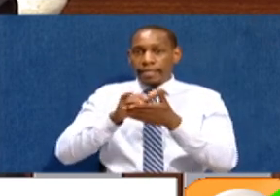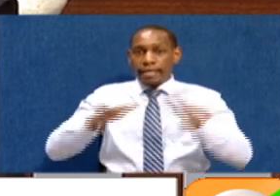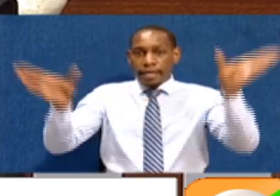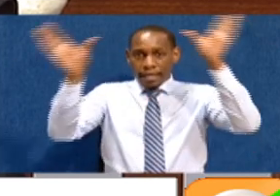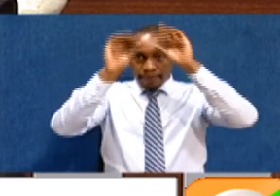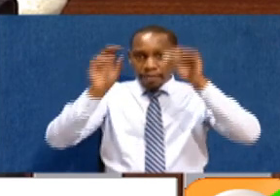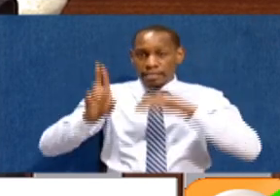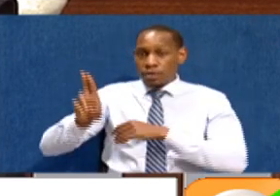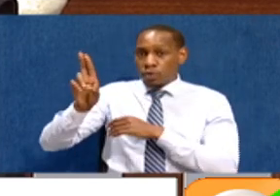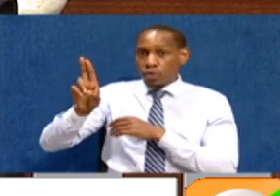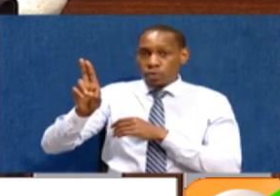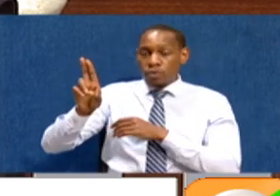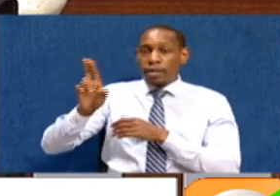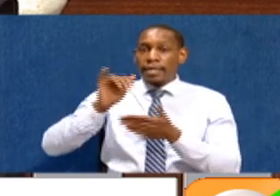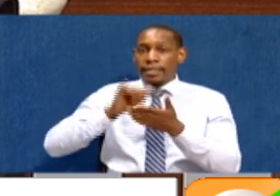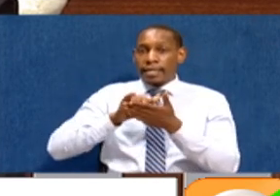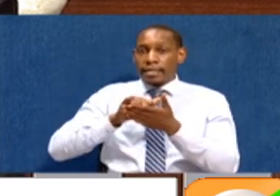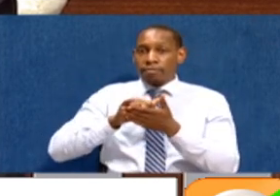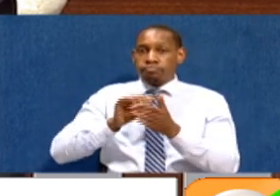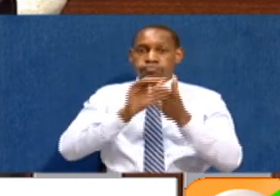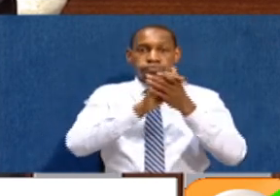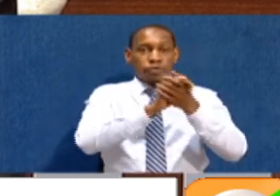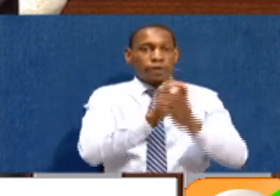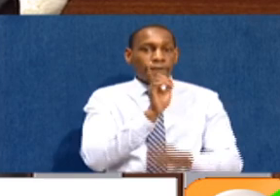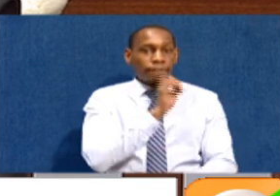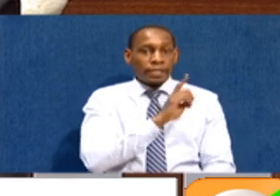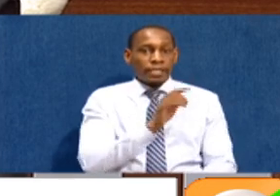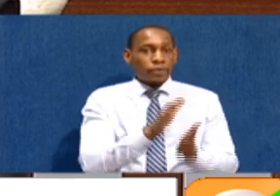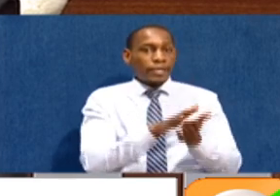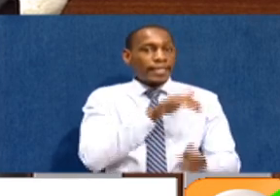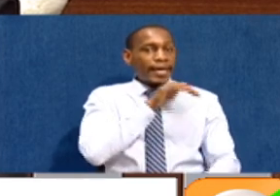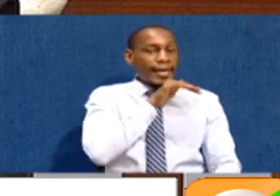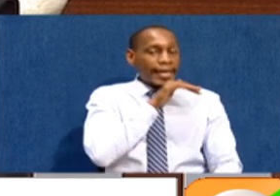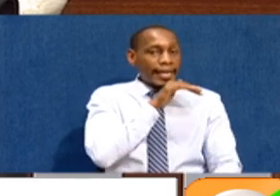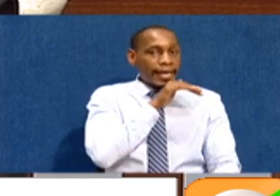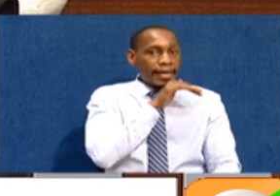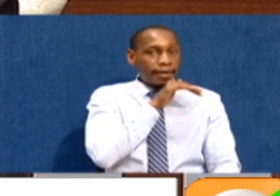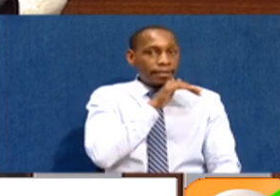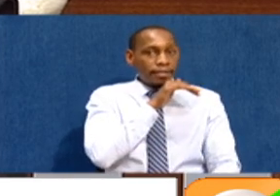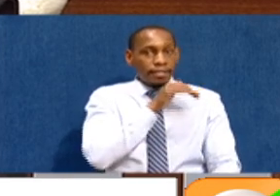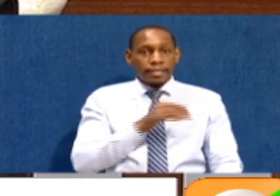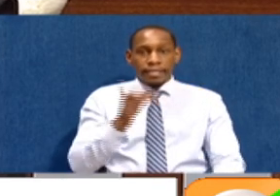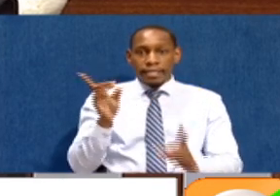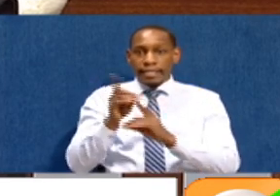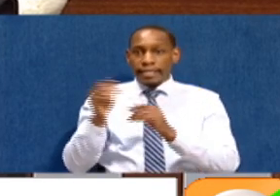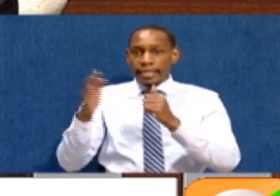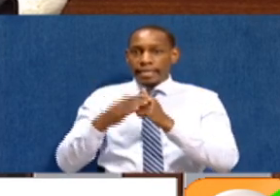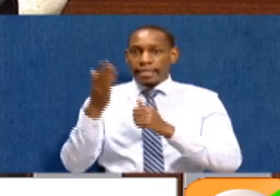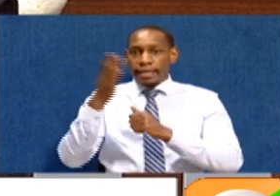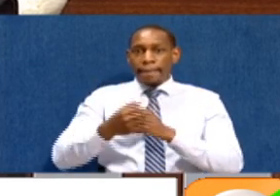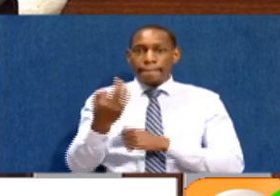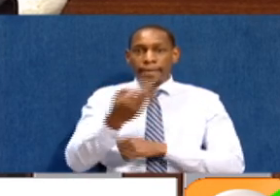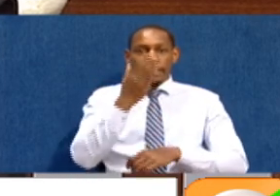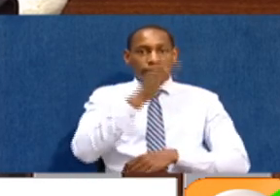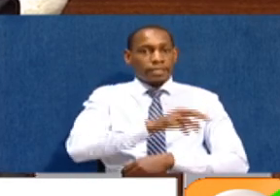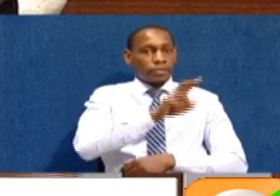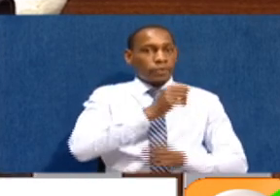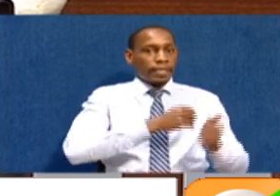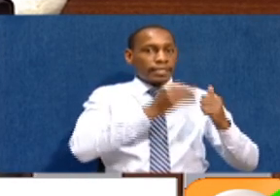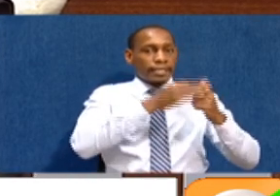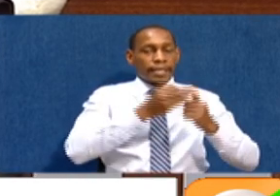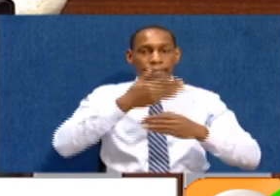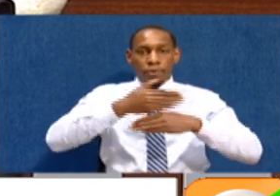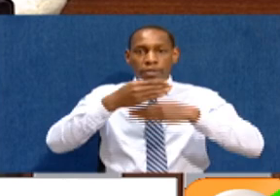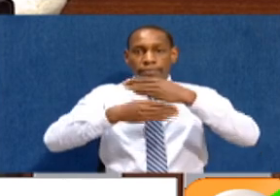Uhuru Muigai Kenyatta, that you shook hands with Mzee Raila Odinga on the 9th day of March 2018 to